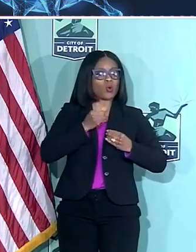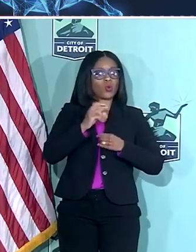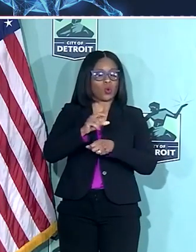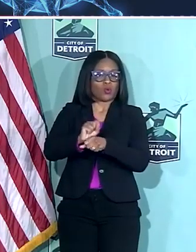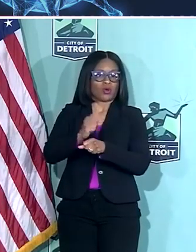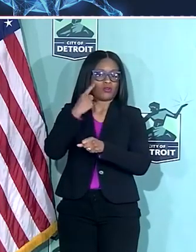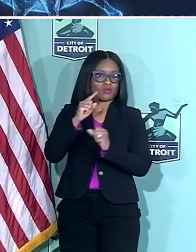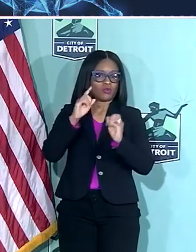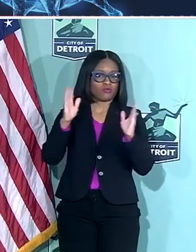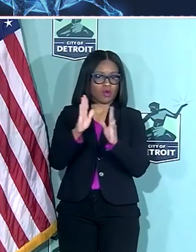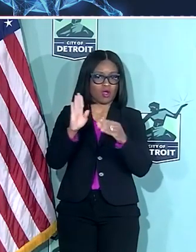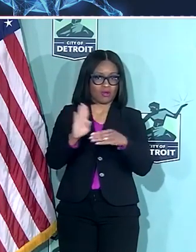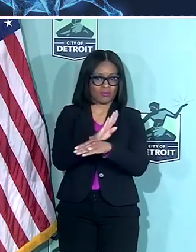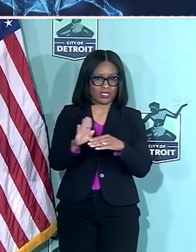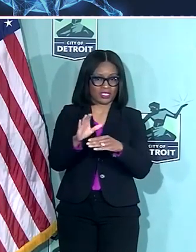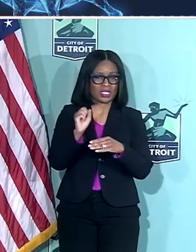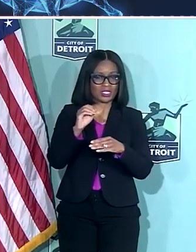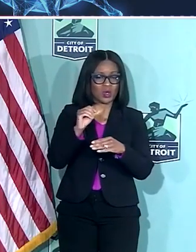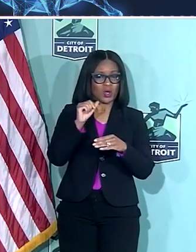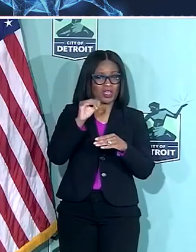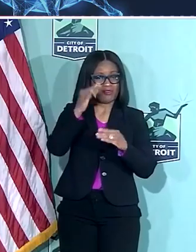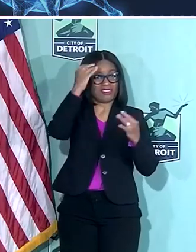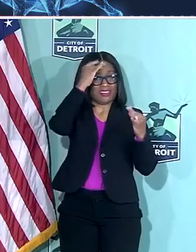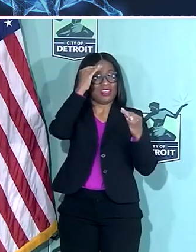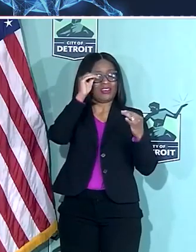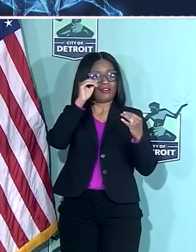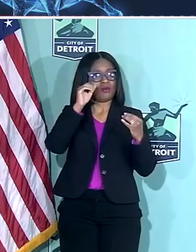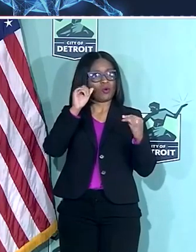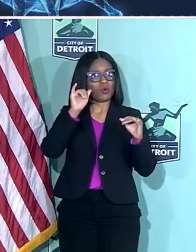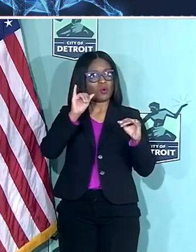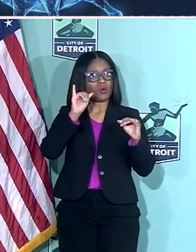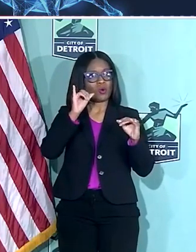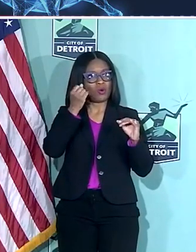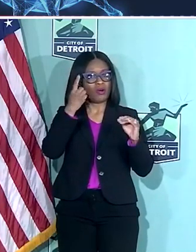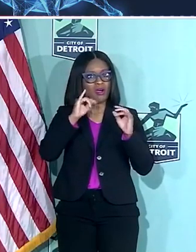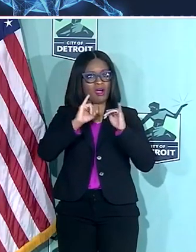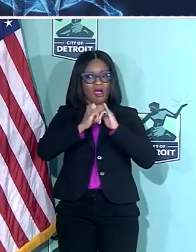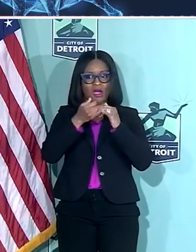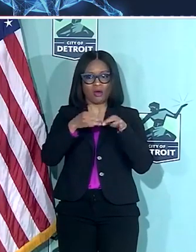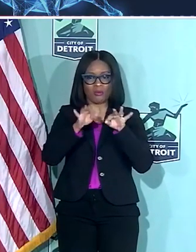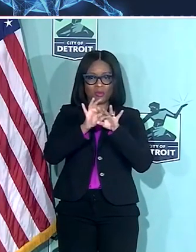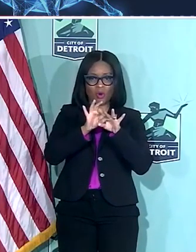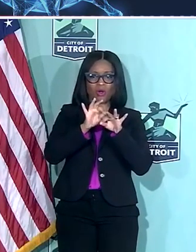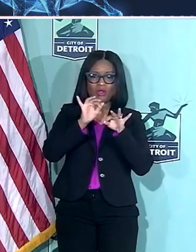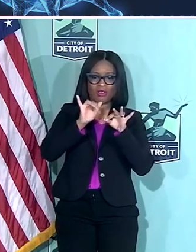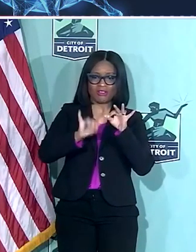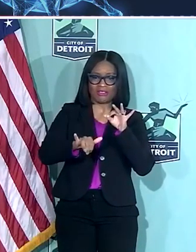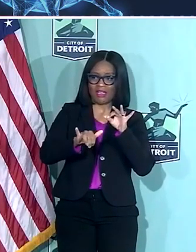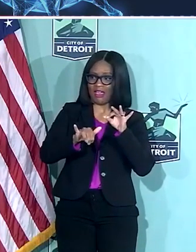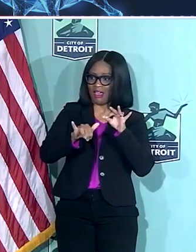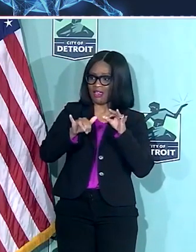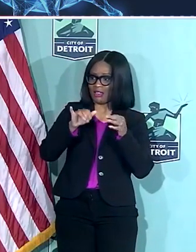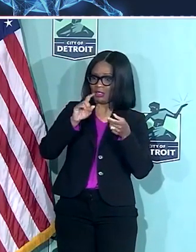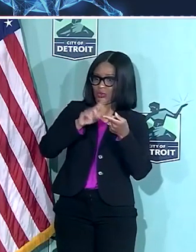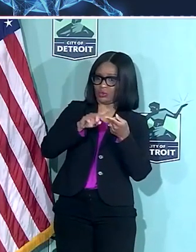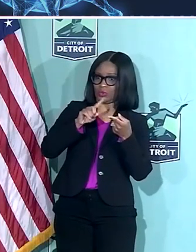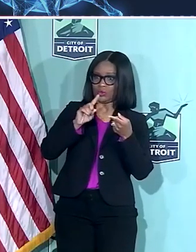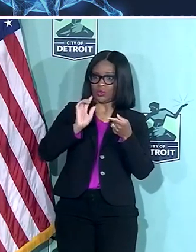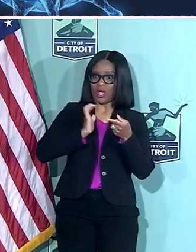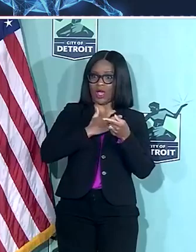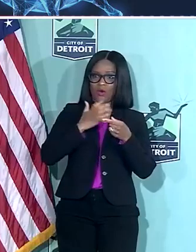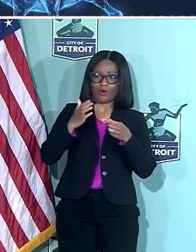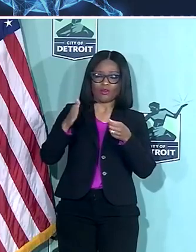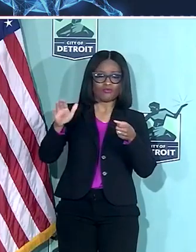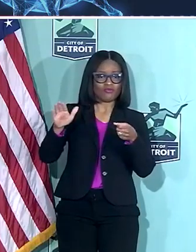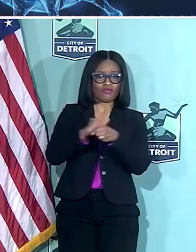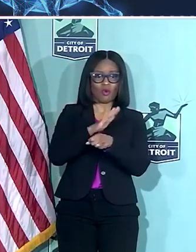statistic locally, it really makes clear how critically important entrepreneurs are to the fabric of Detroit and how important they will be to our full recovery as we